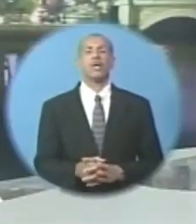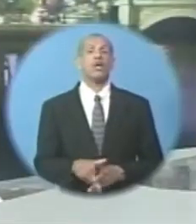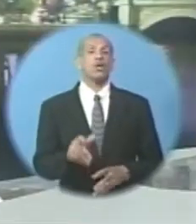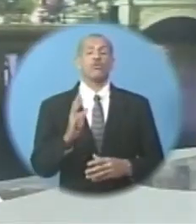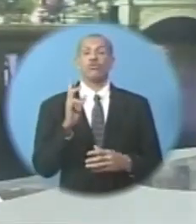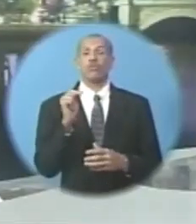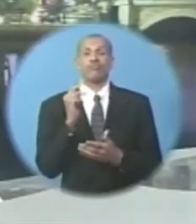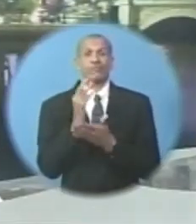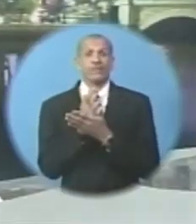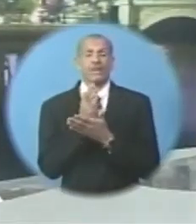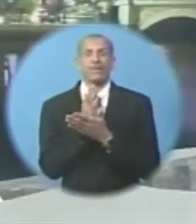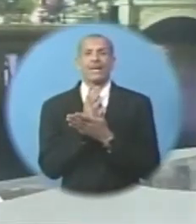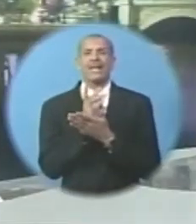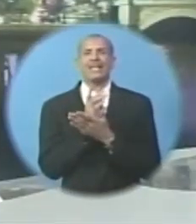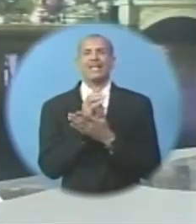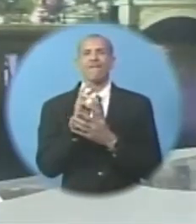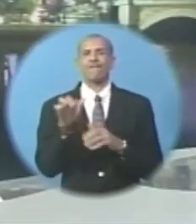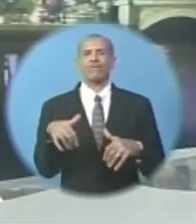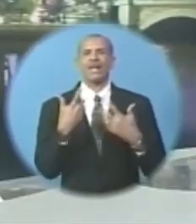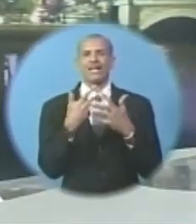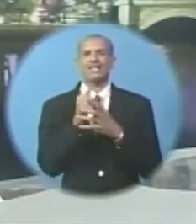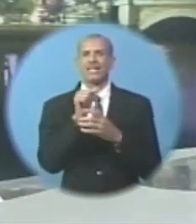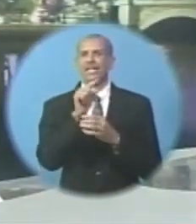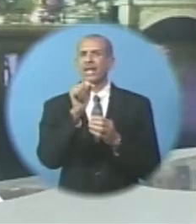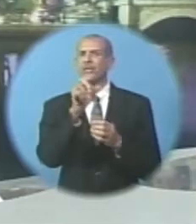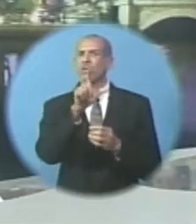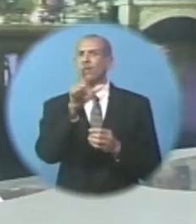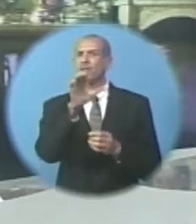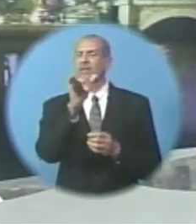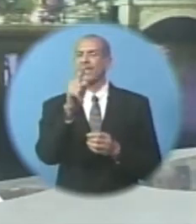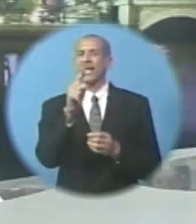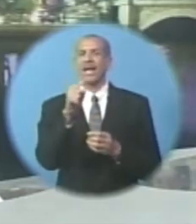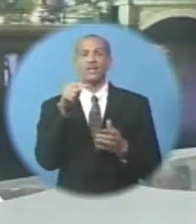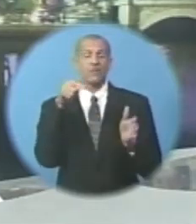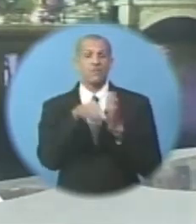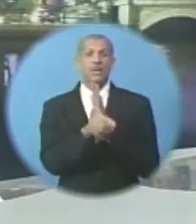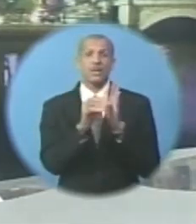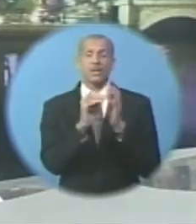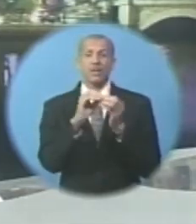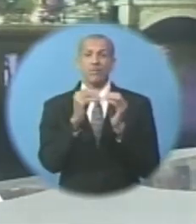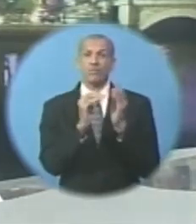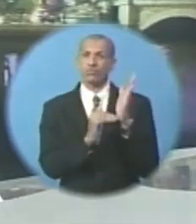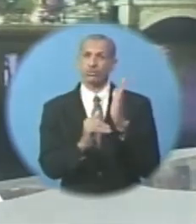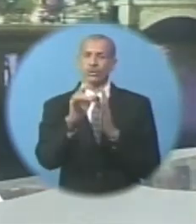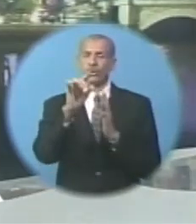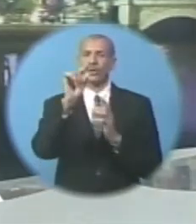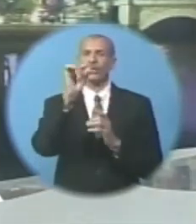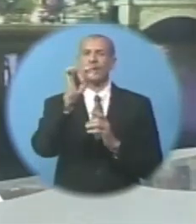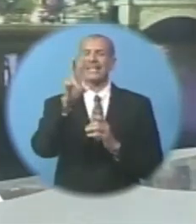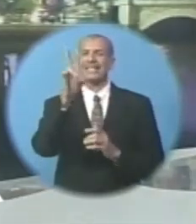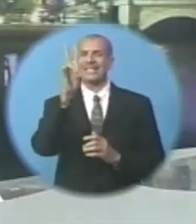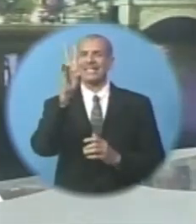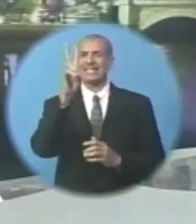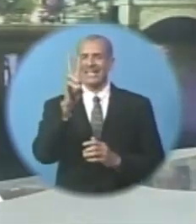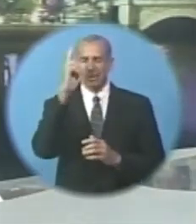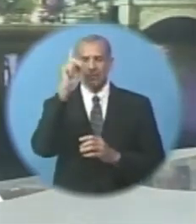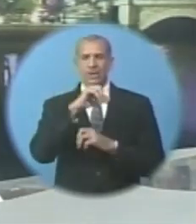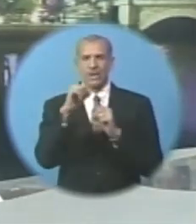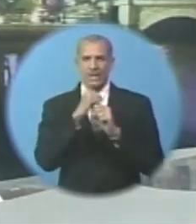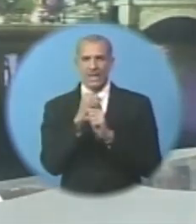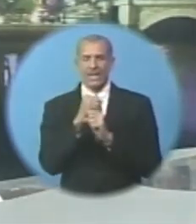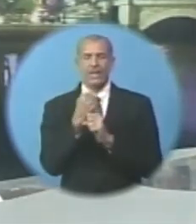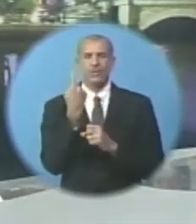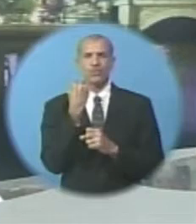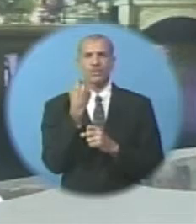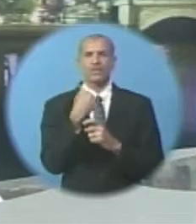No let-up in the violence plaguing St. Lucia, as the island's murder toll rose to 26 so far for the year. The latest murder victim